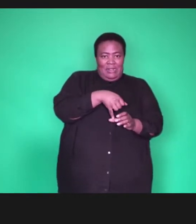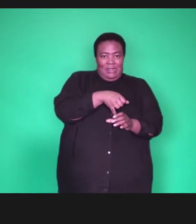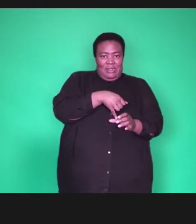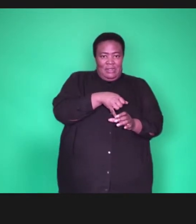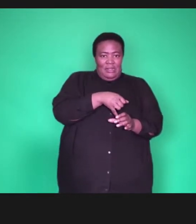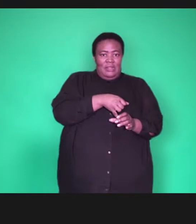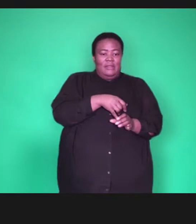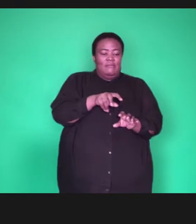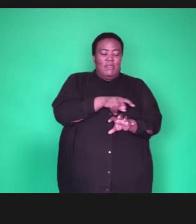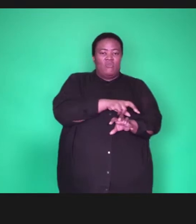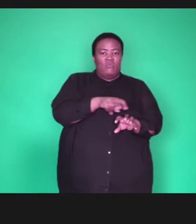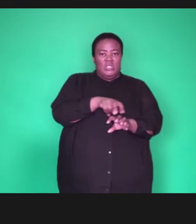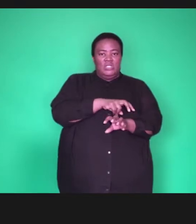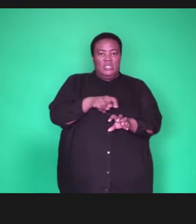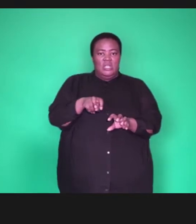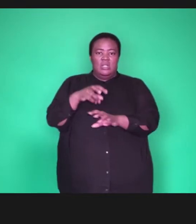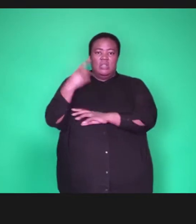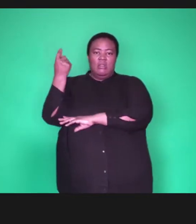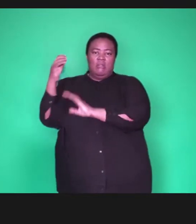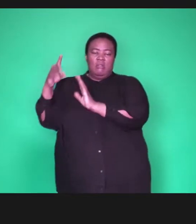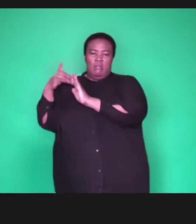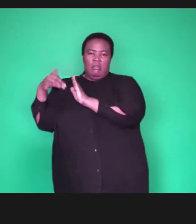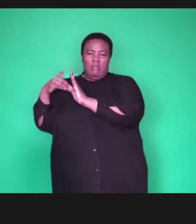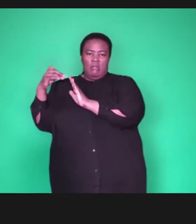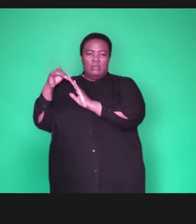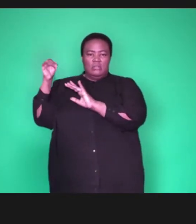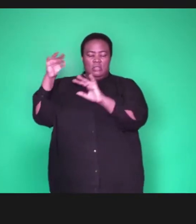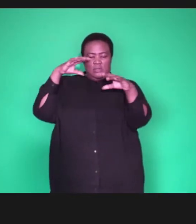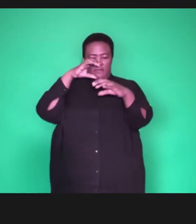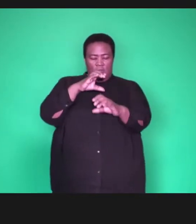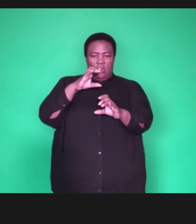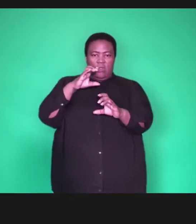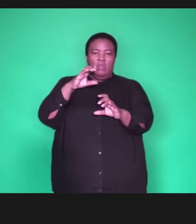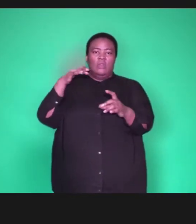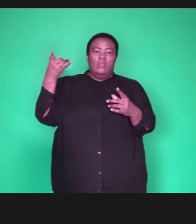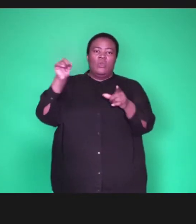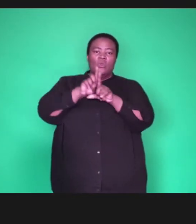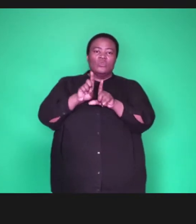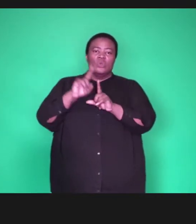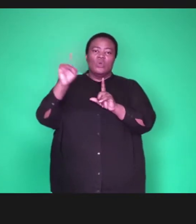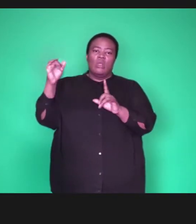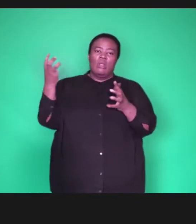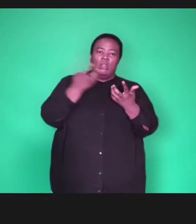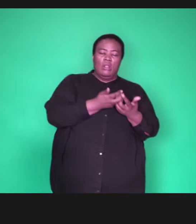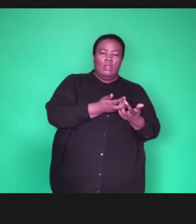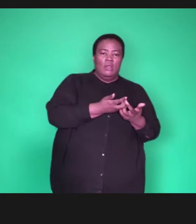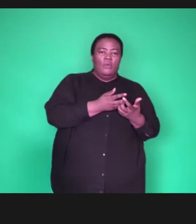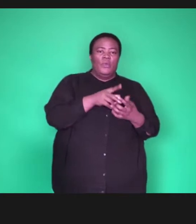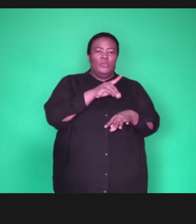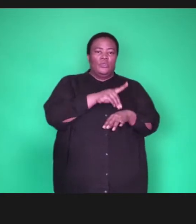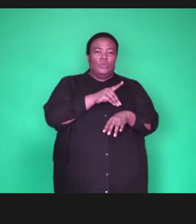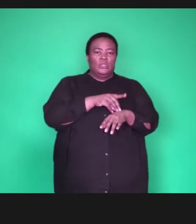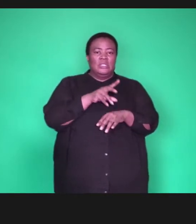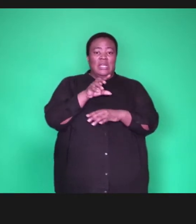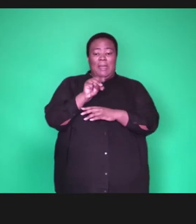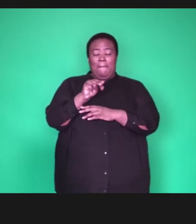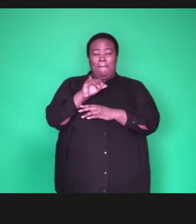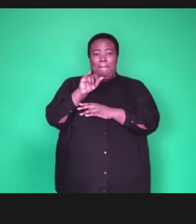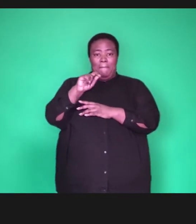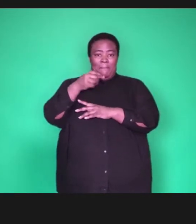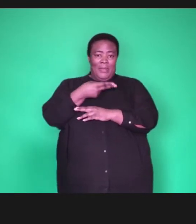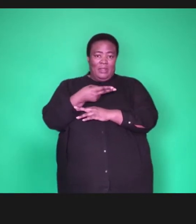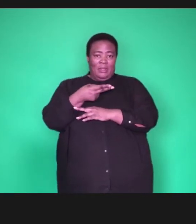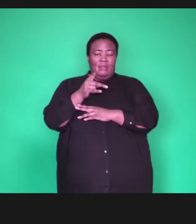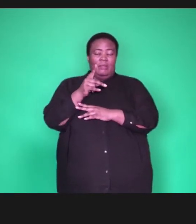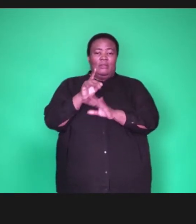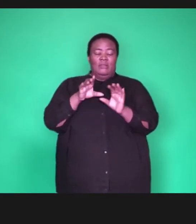urbanization. And this session follows and very closely aligns with the earlier data and methods section this morning. And these